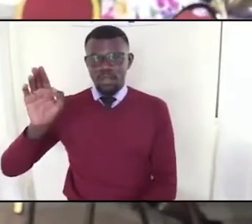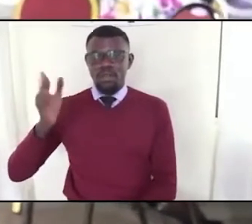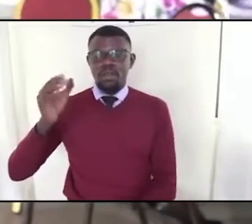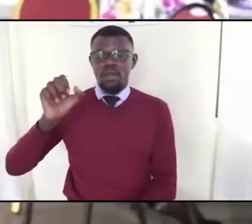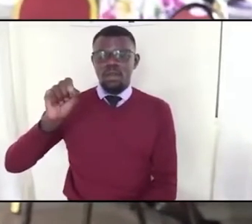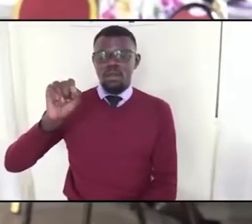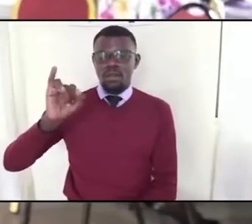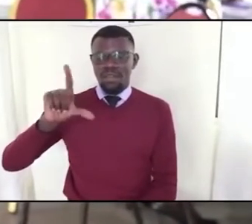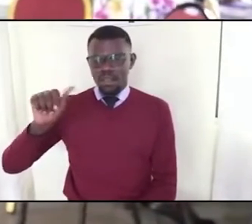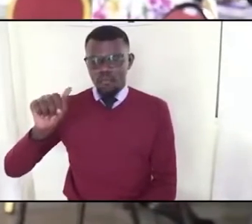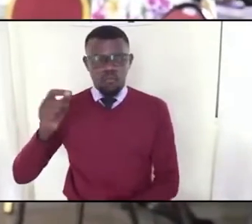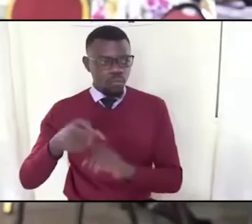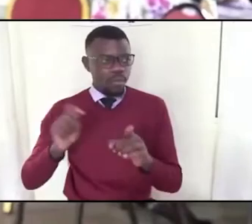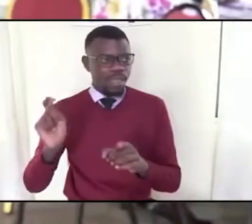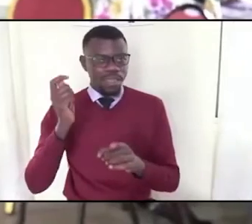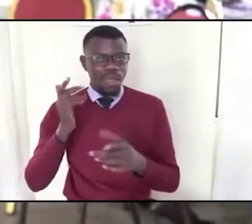Commission.